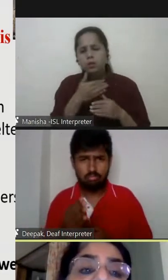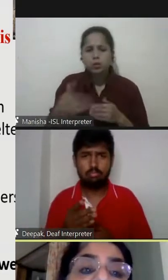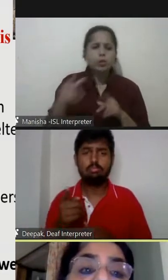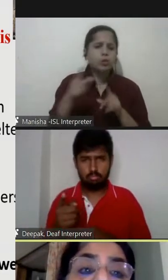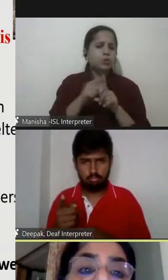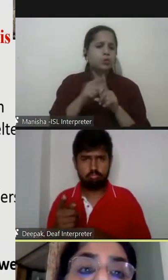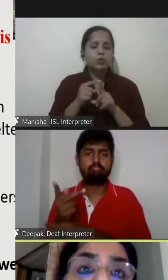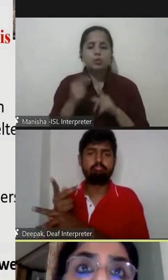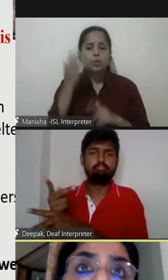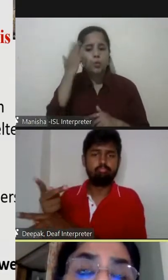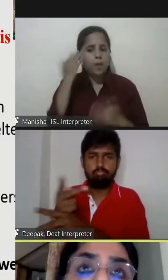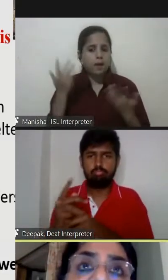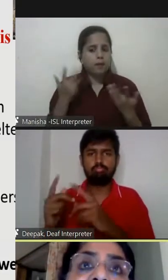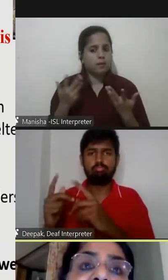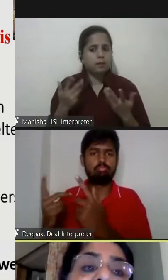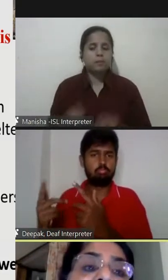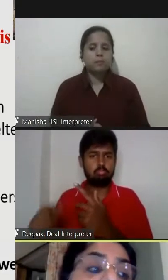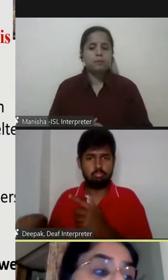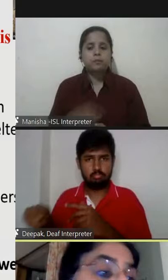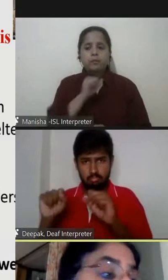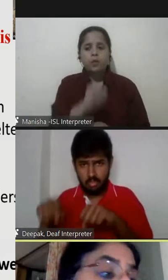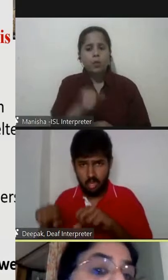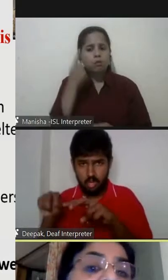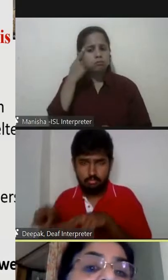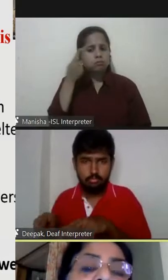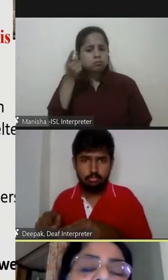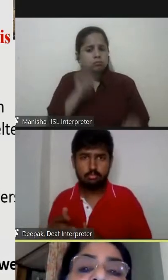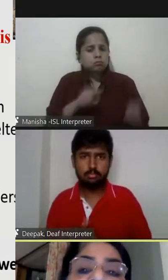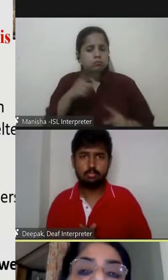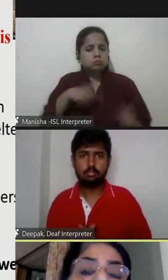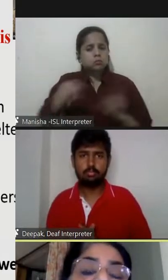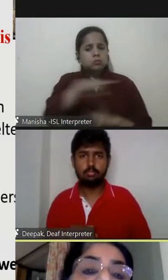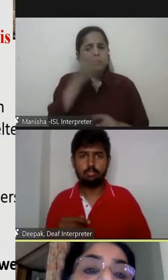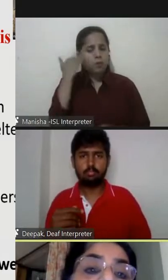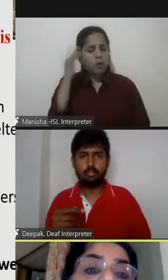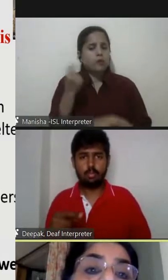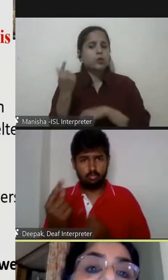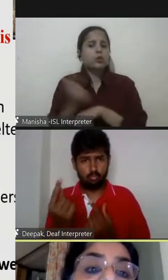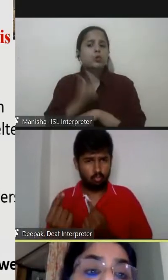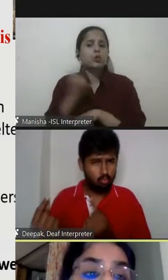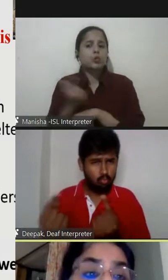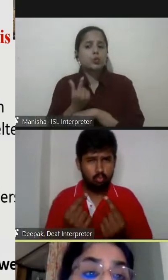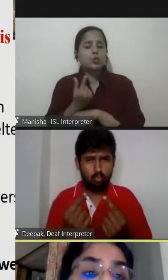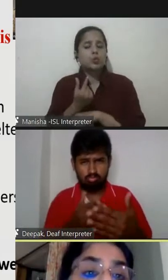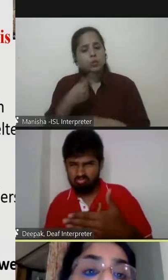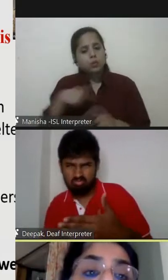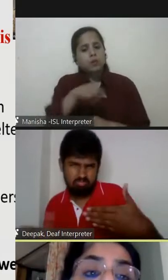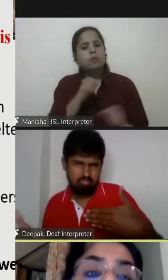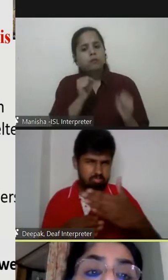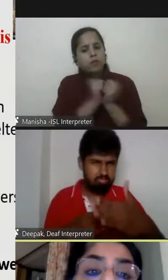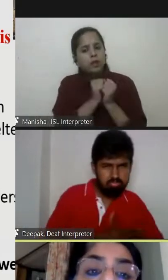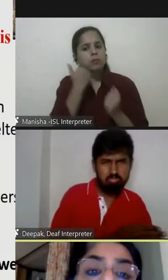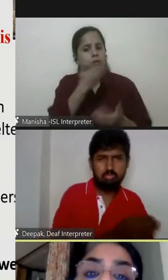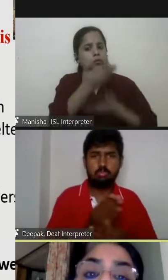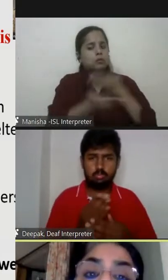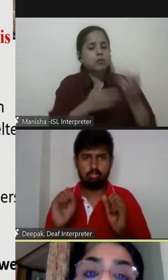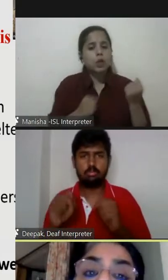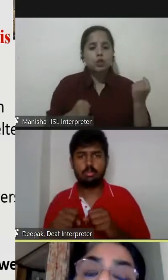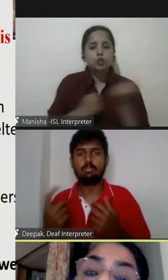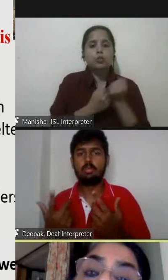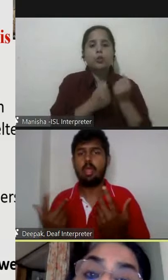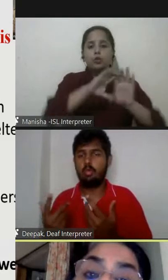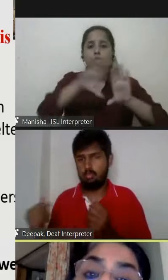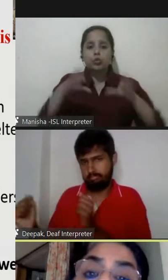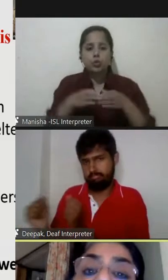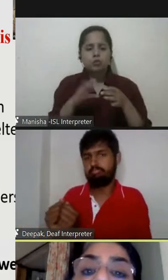the strategies that had already been used with them. Support groups and